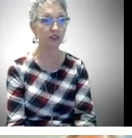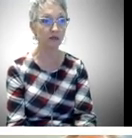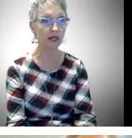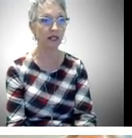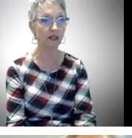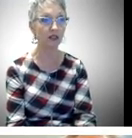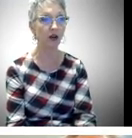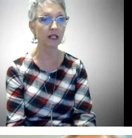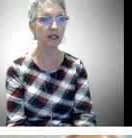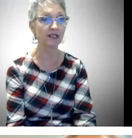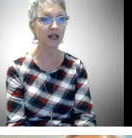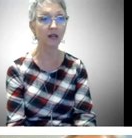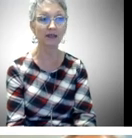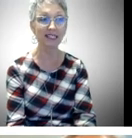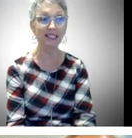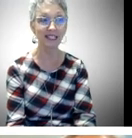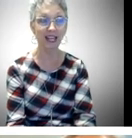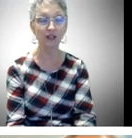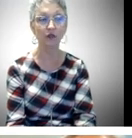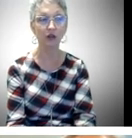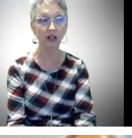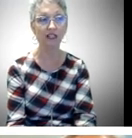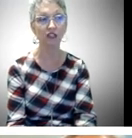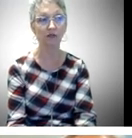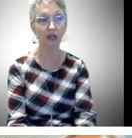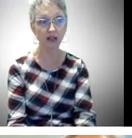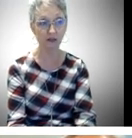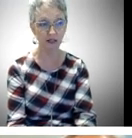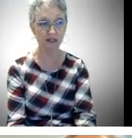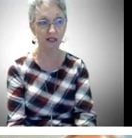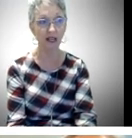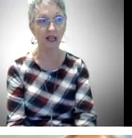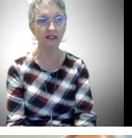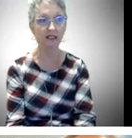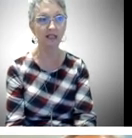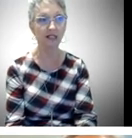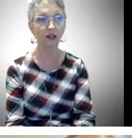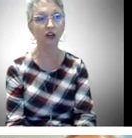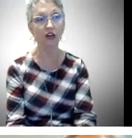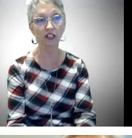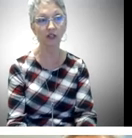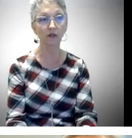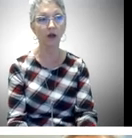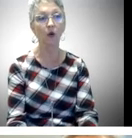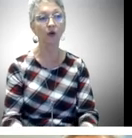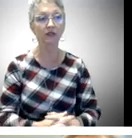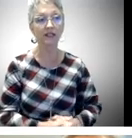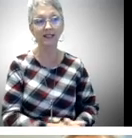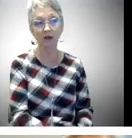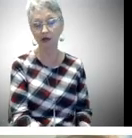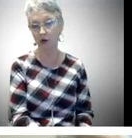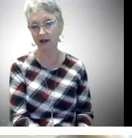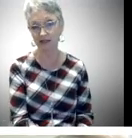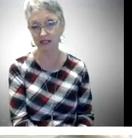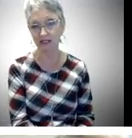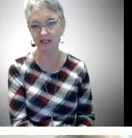supported decision making. The guardian has not completed the annual guardianship documents and says that her guardianship order does